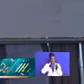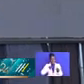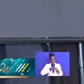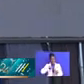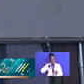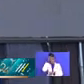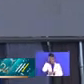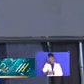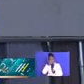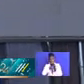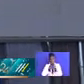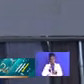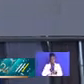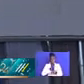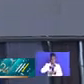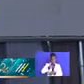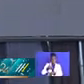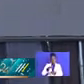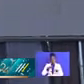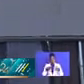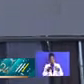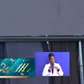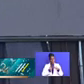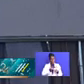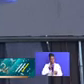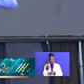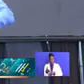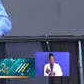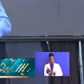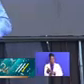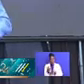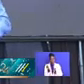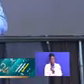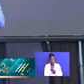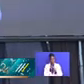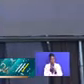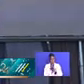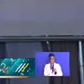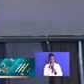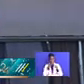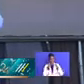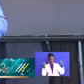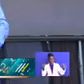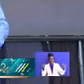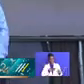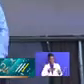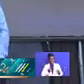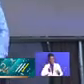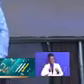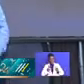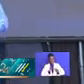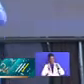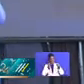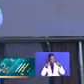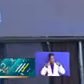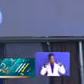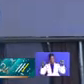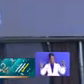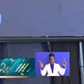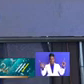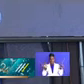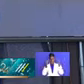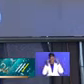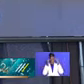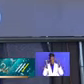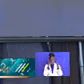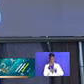village in our town in our city he will not walk against me and that's what I came to tell somebody I don't